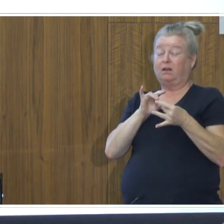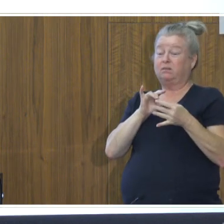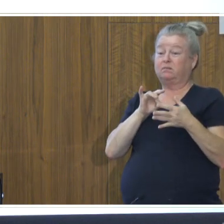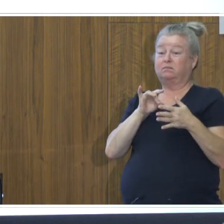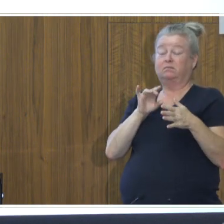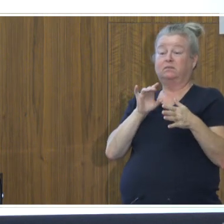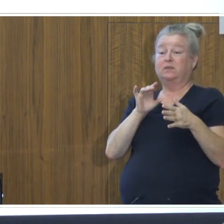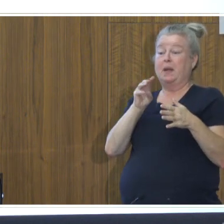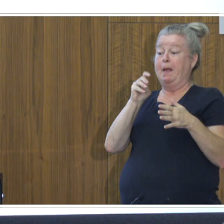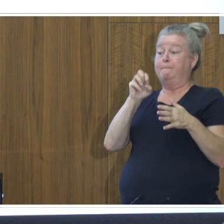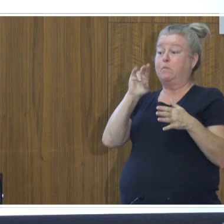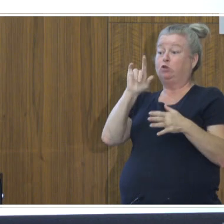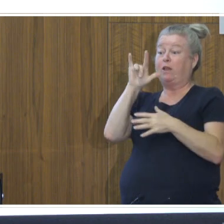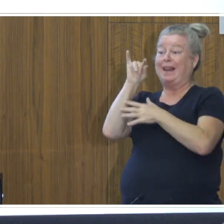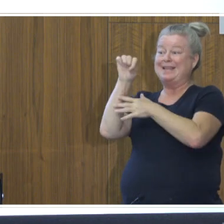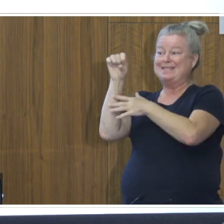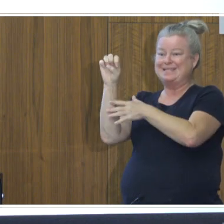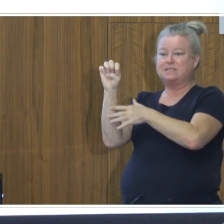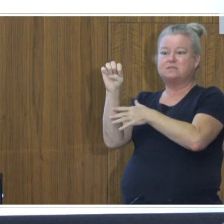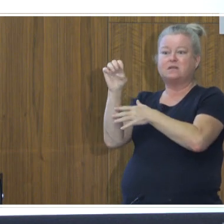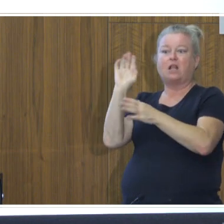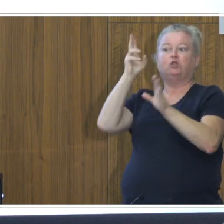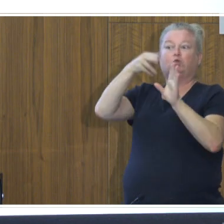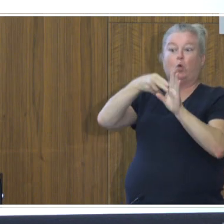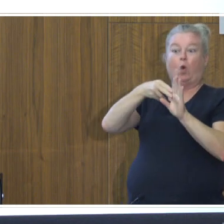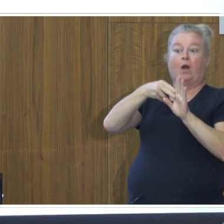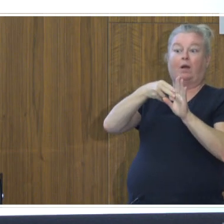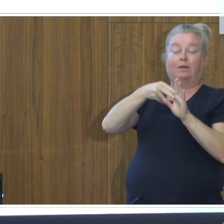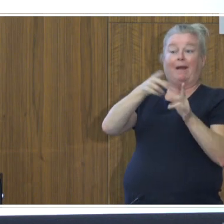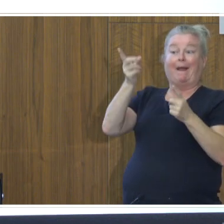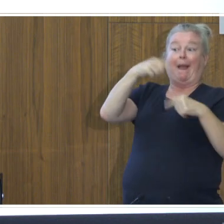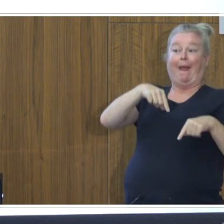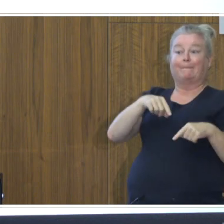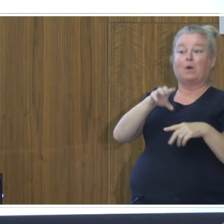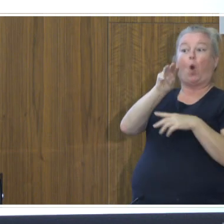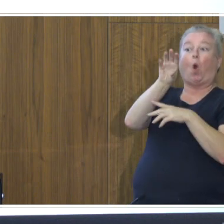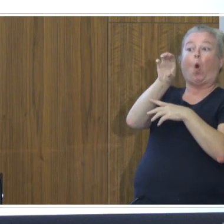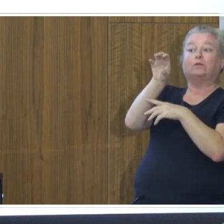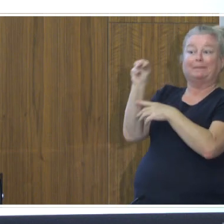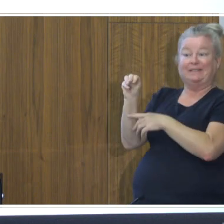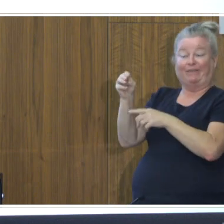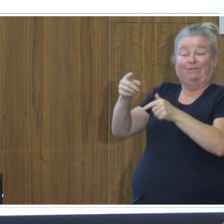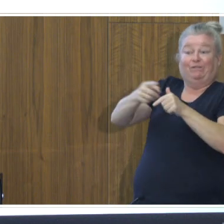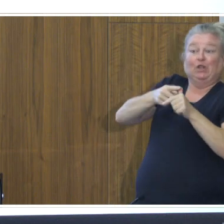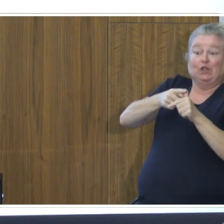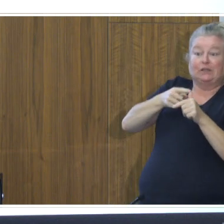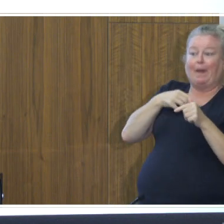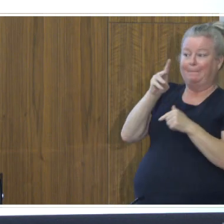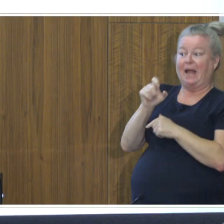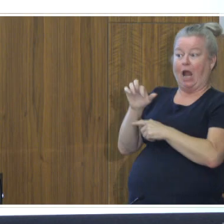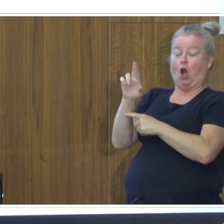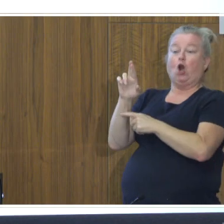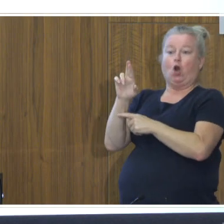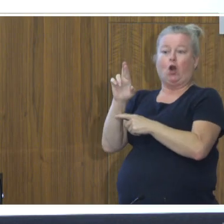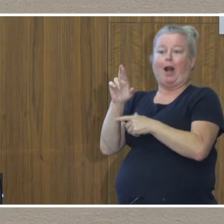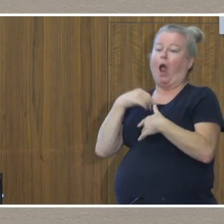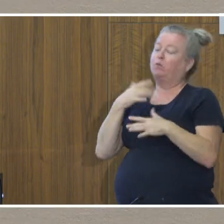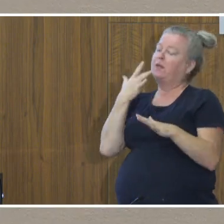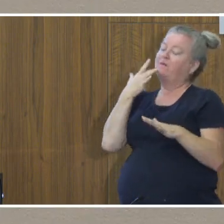the Marshallese came, they came to Costa Mesa first. And when I was mayor of Costa Mesa, I had the